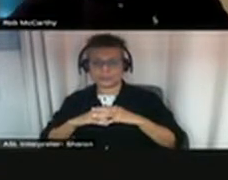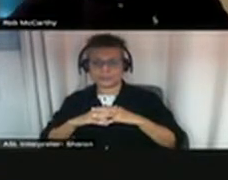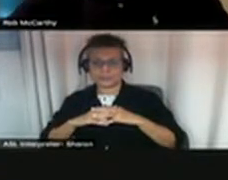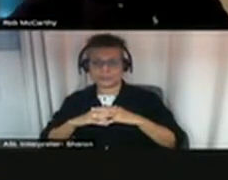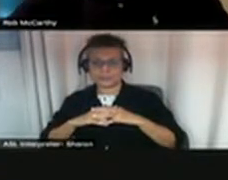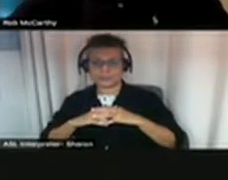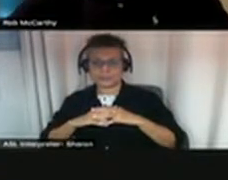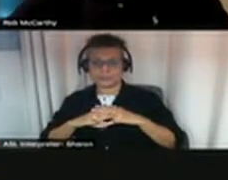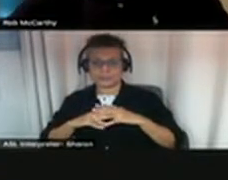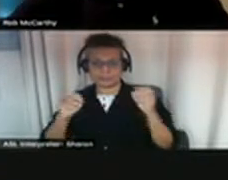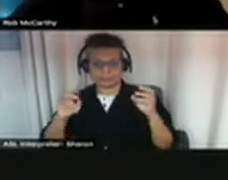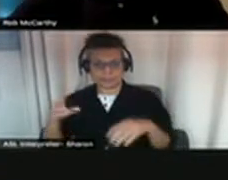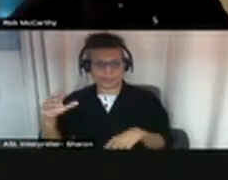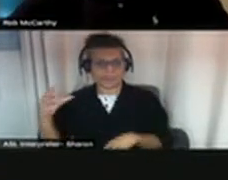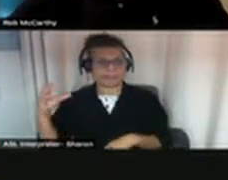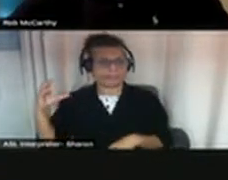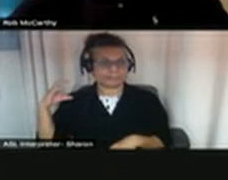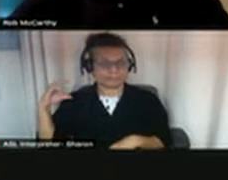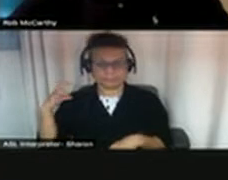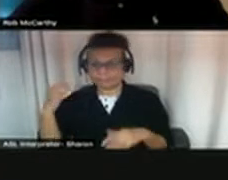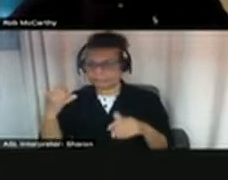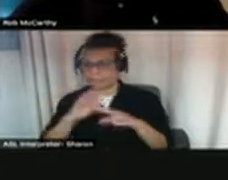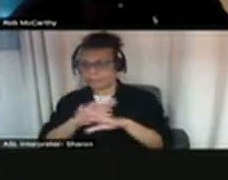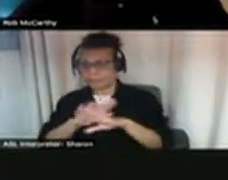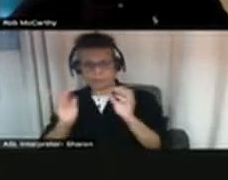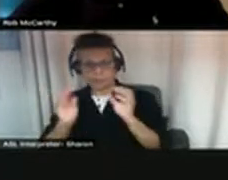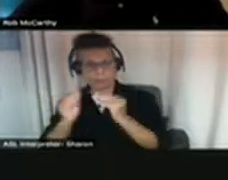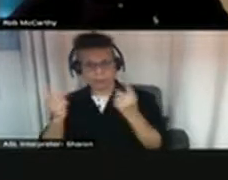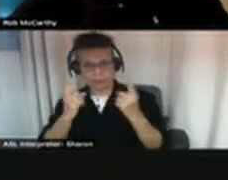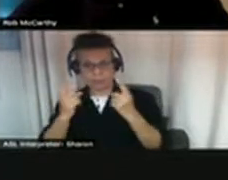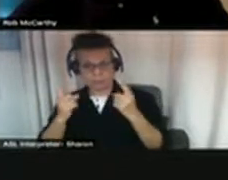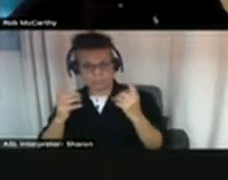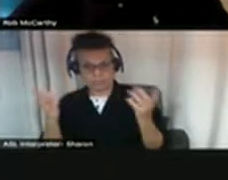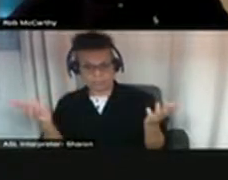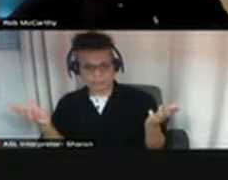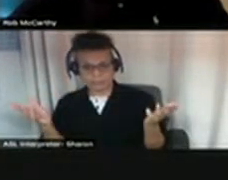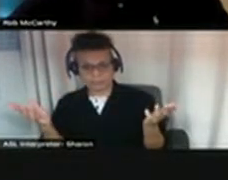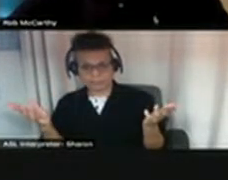All right. No other questions on that?